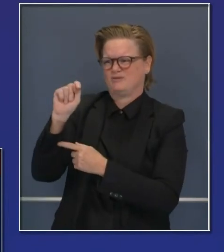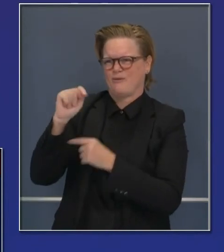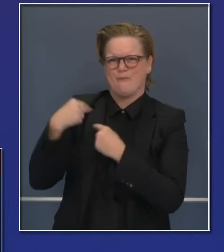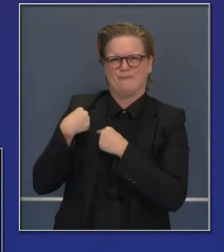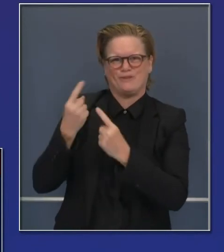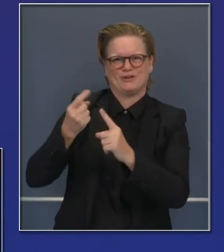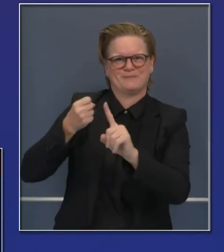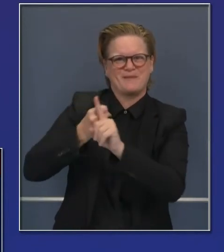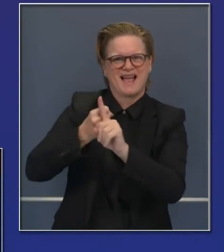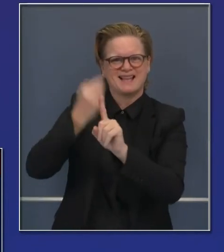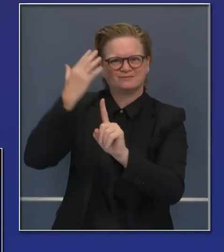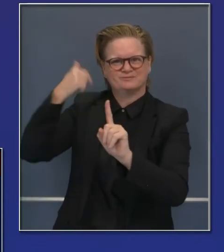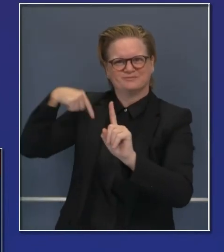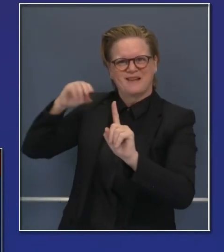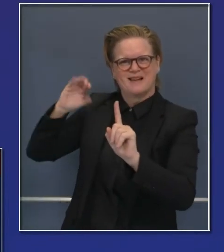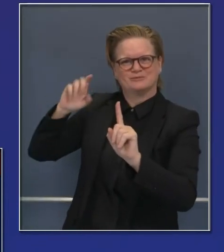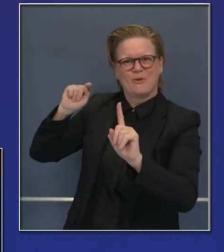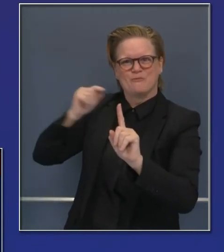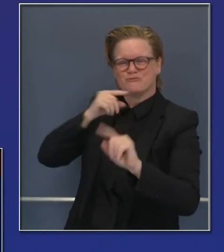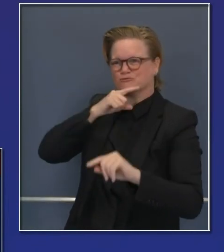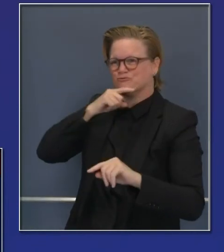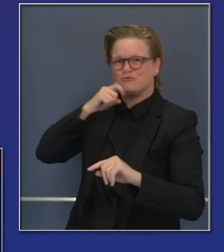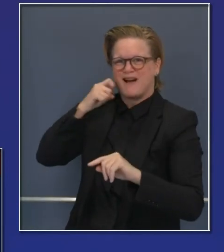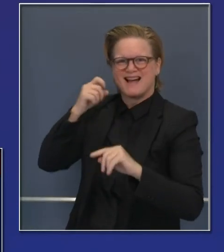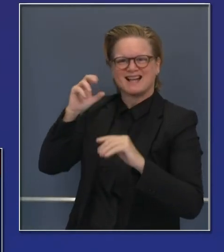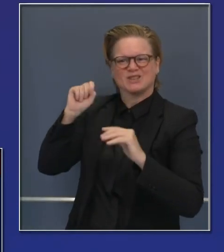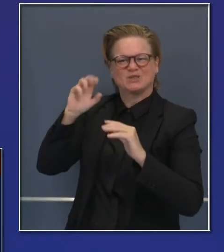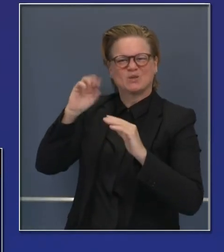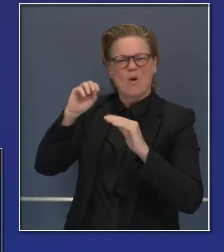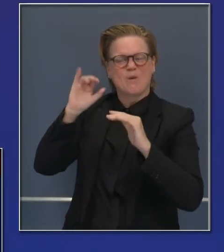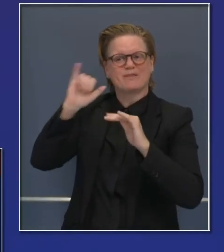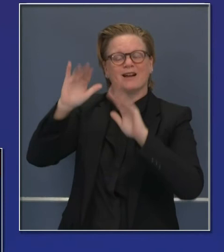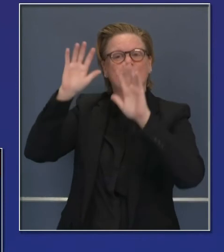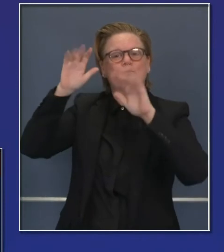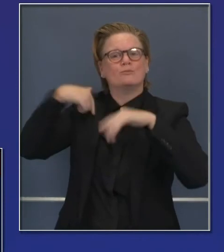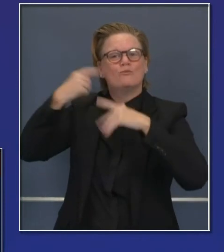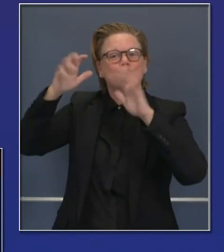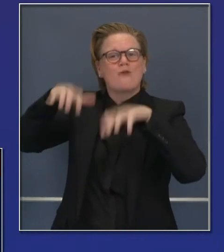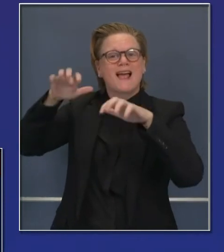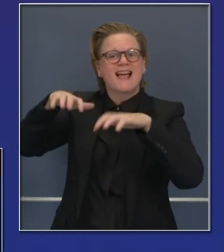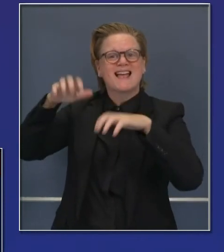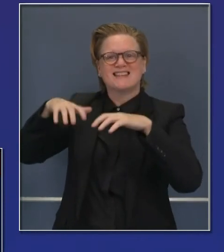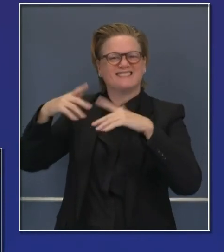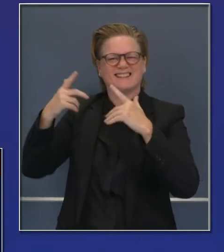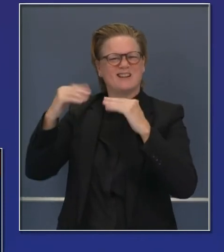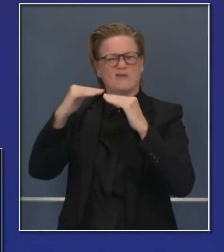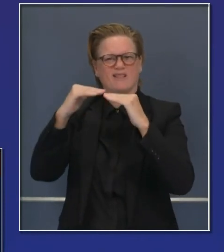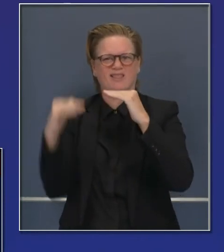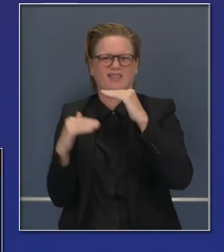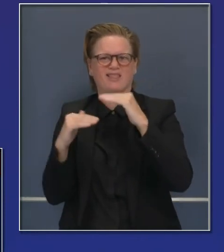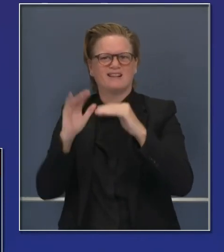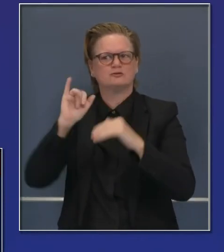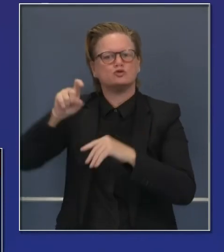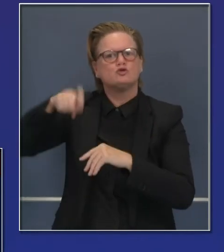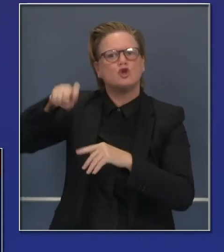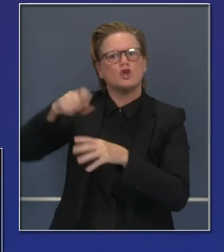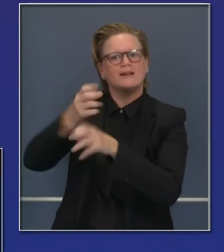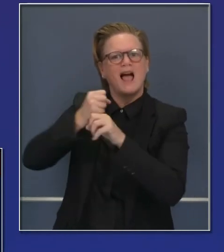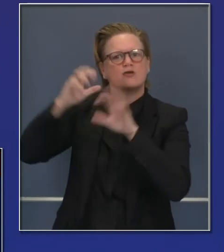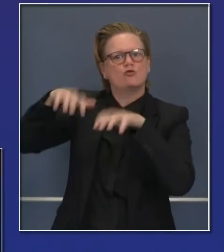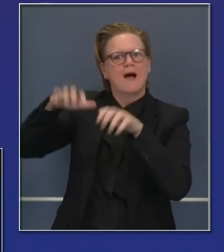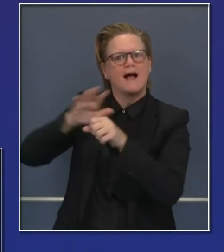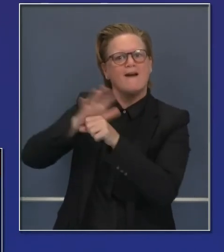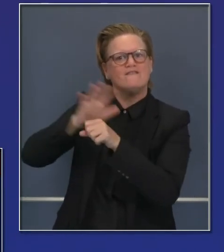below average precipitation yet again in this state. And that means this active wildfire season continues. It